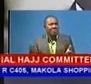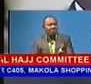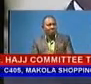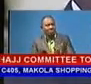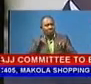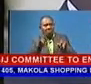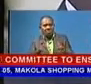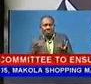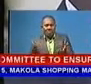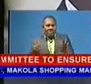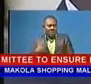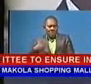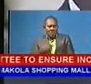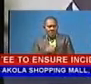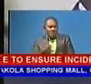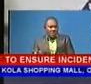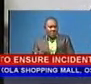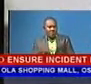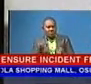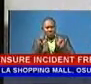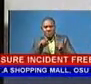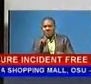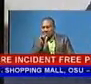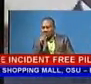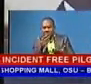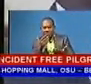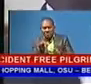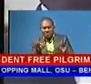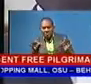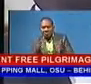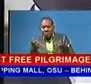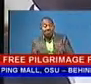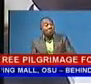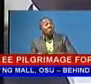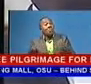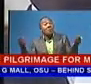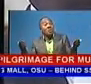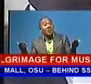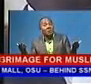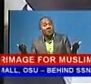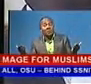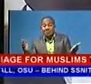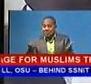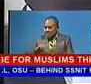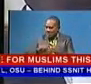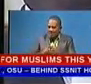re-examination, our case is completely prejudiced. In fact, it will reopen this case entirely.